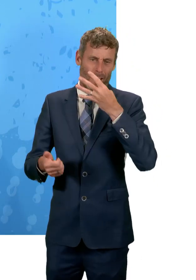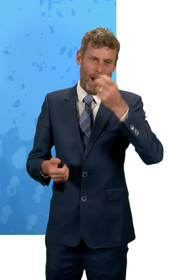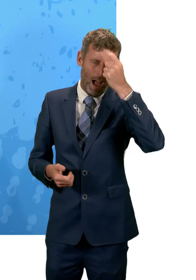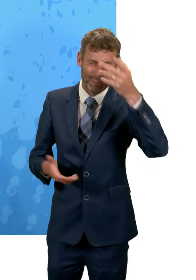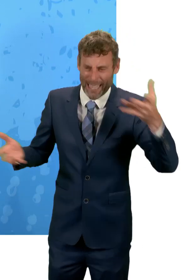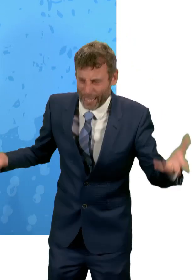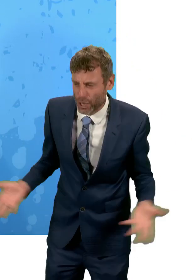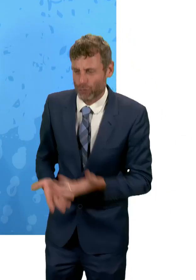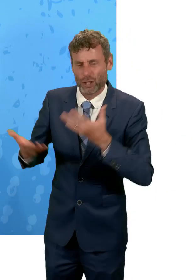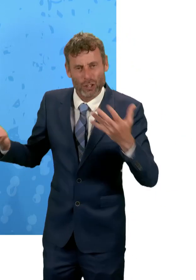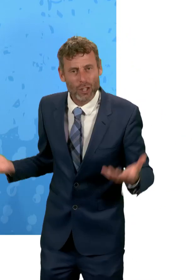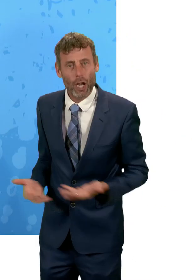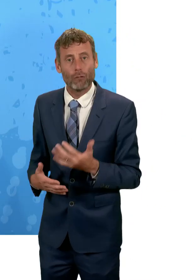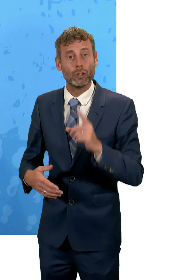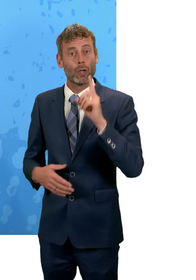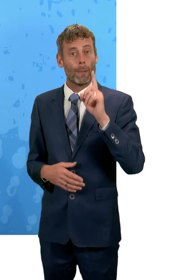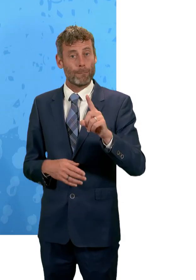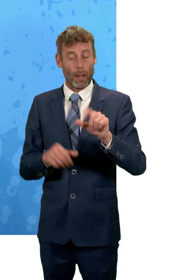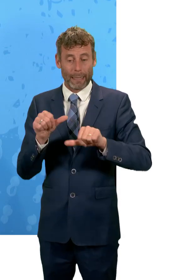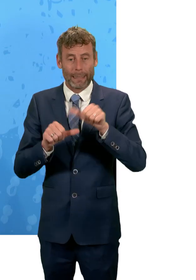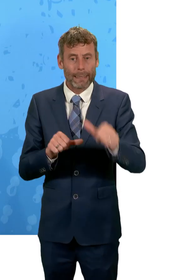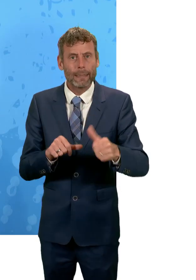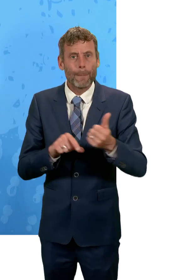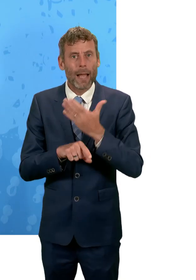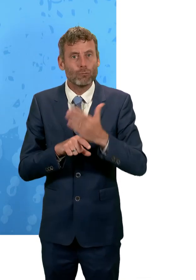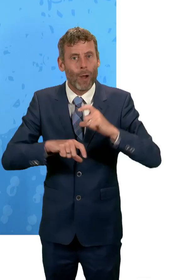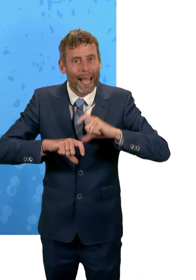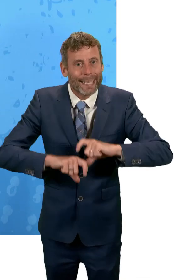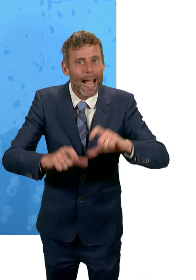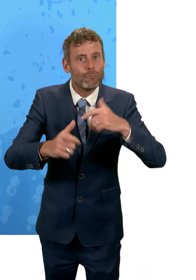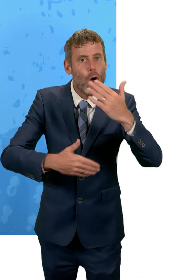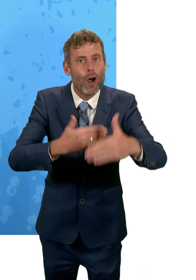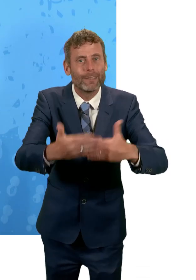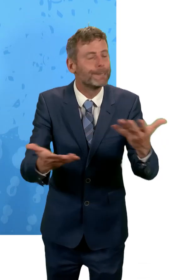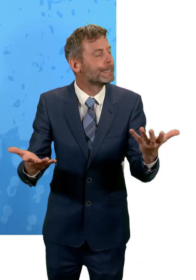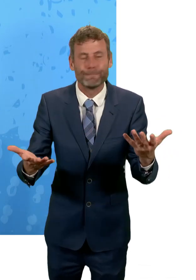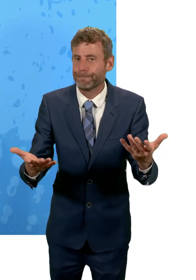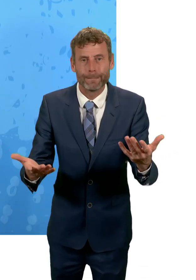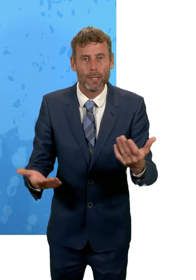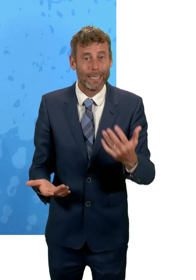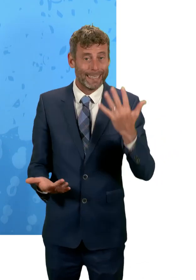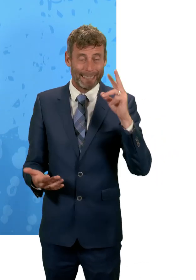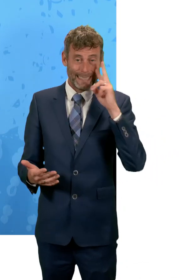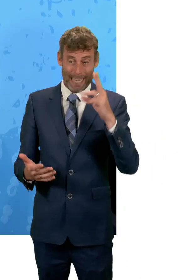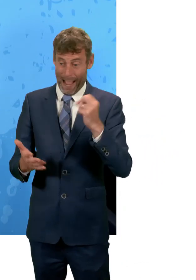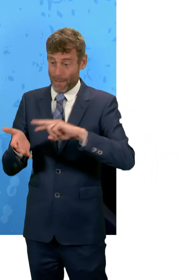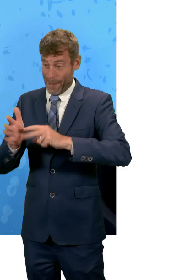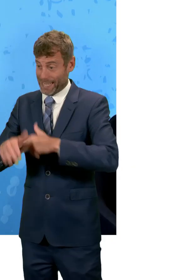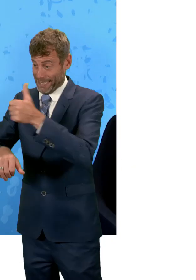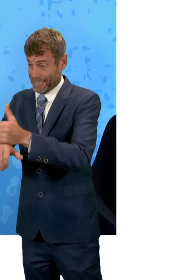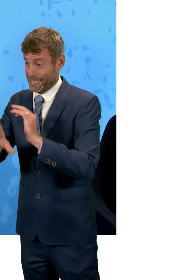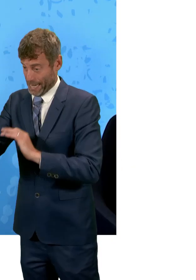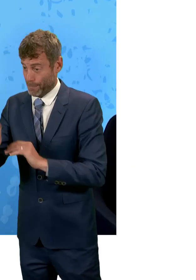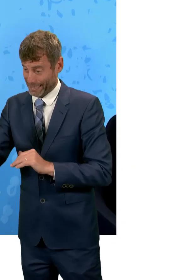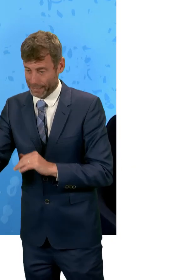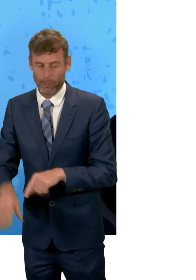doing amazing things, but nothing's joined up. It's all these little community hubs and volunteers and things like that. And I